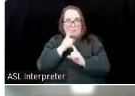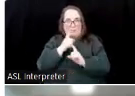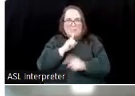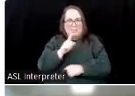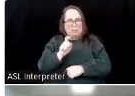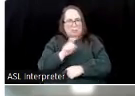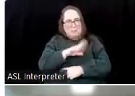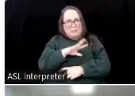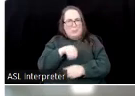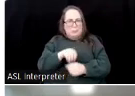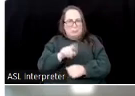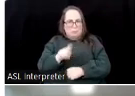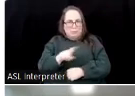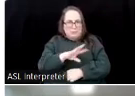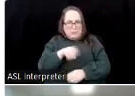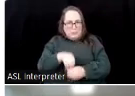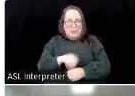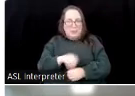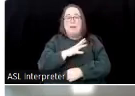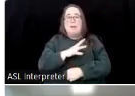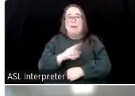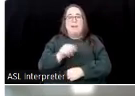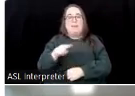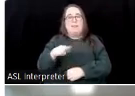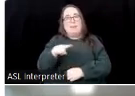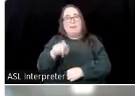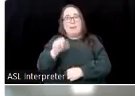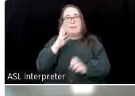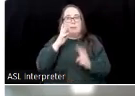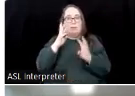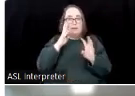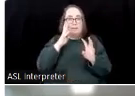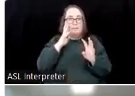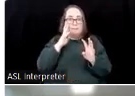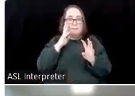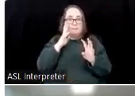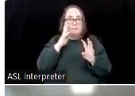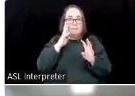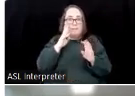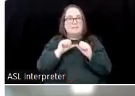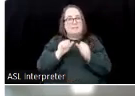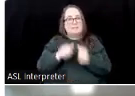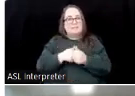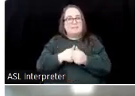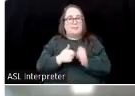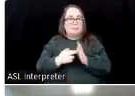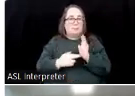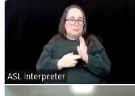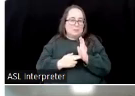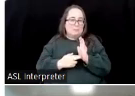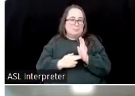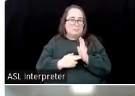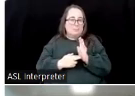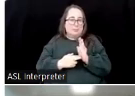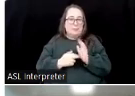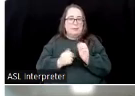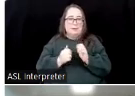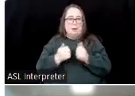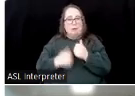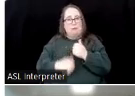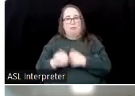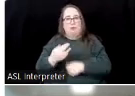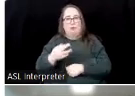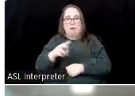be, and two, they can be creative and still follow the rules within HUD's structure